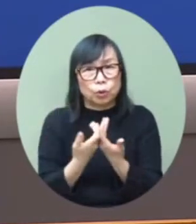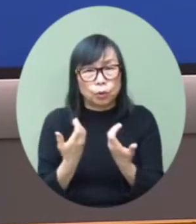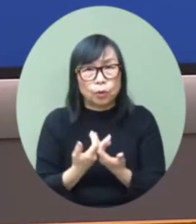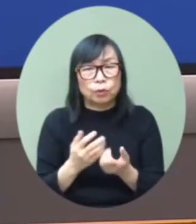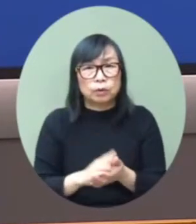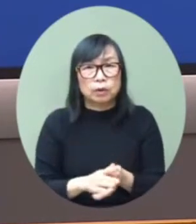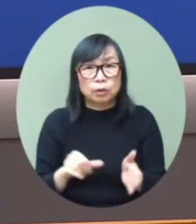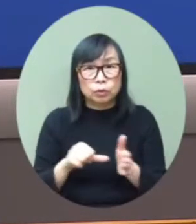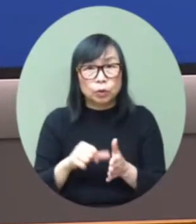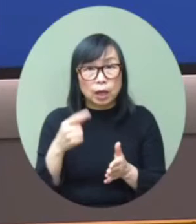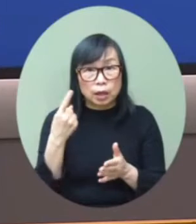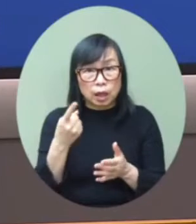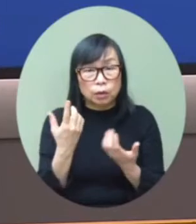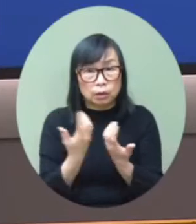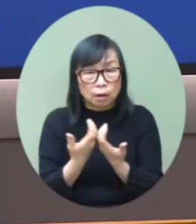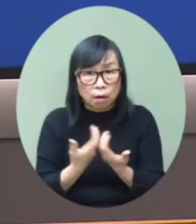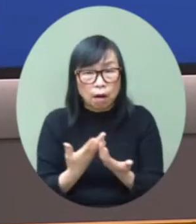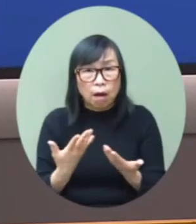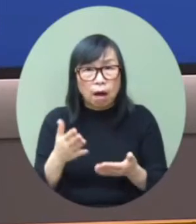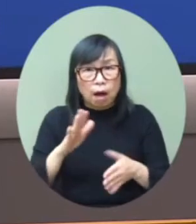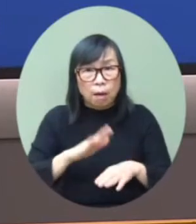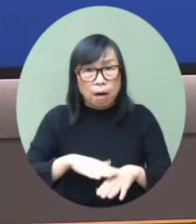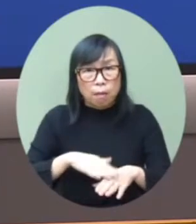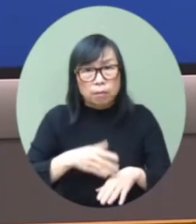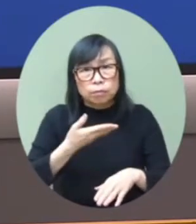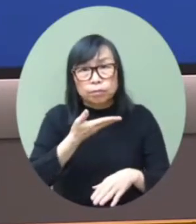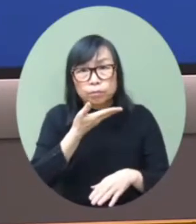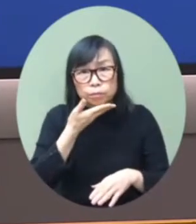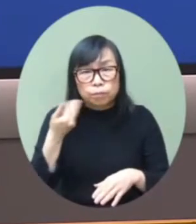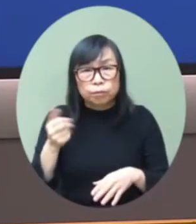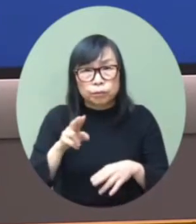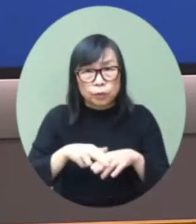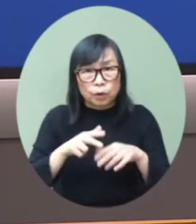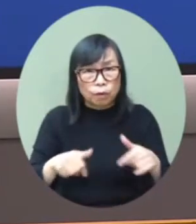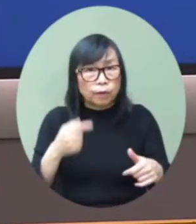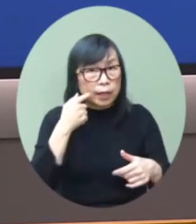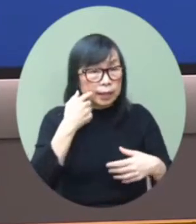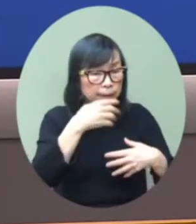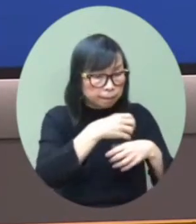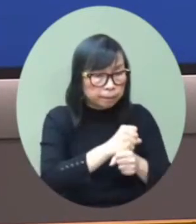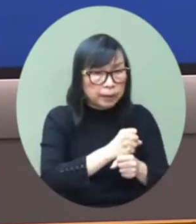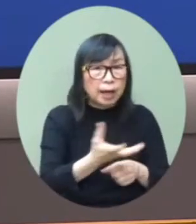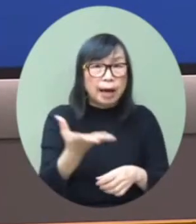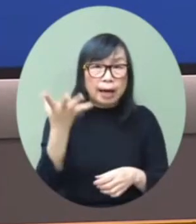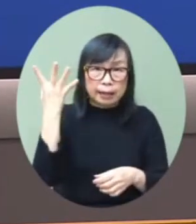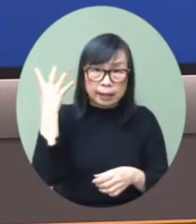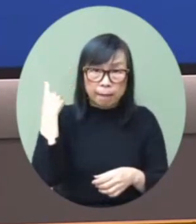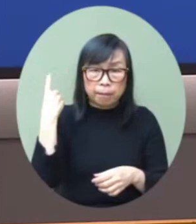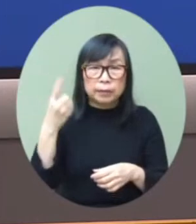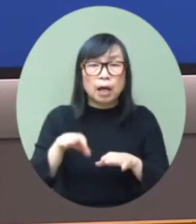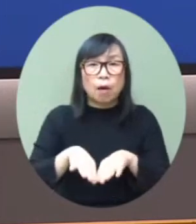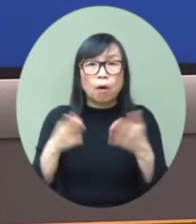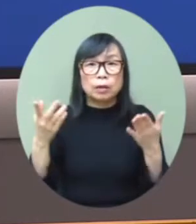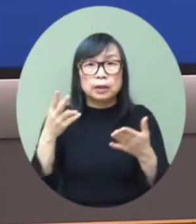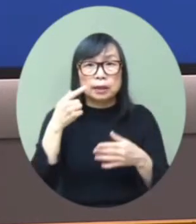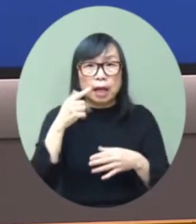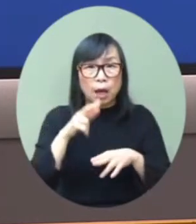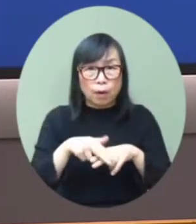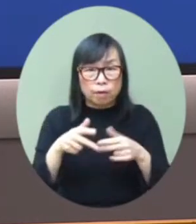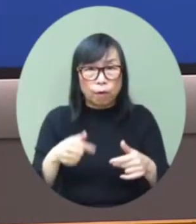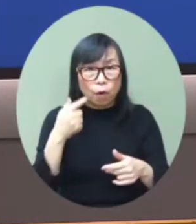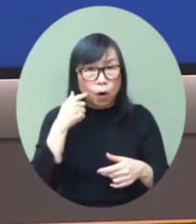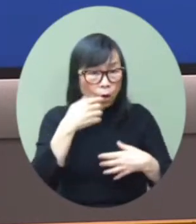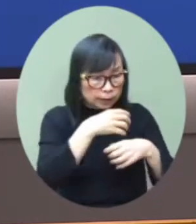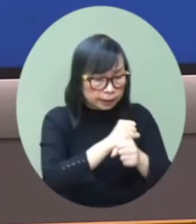lowest number is the one announced this morning. That is, the one started yesterday. We